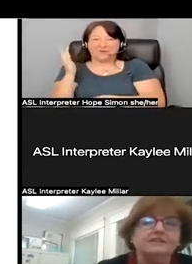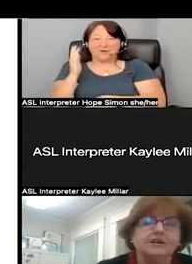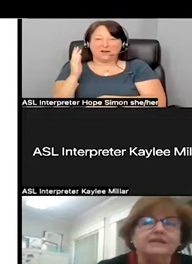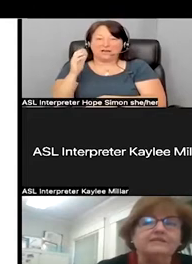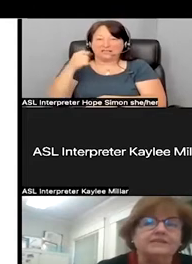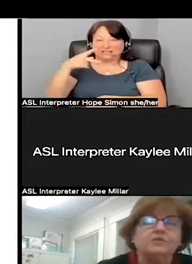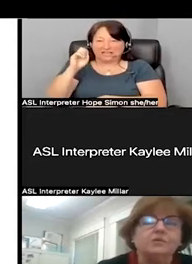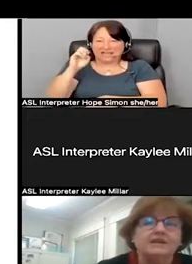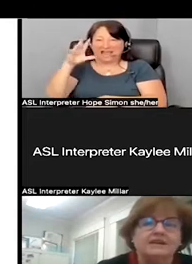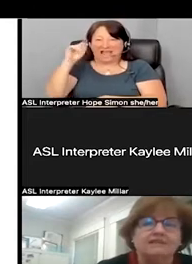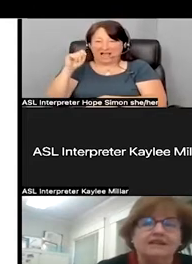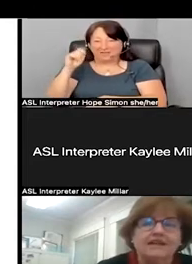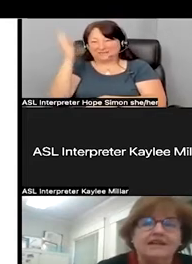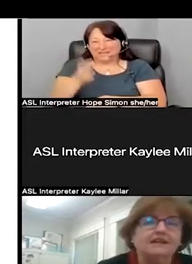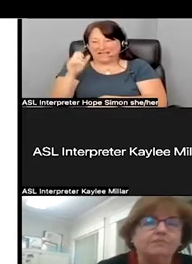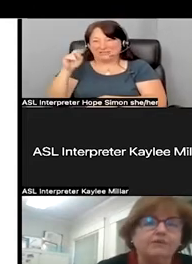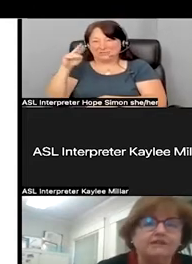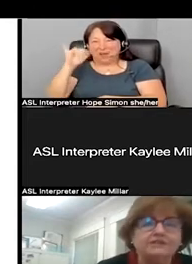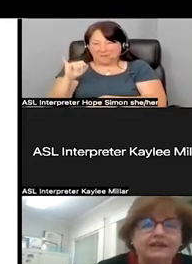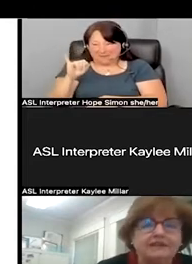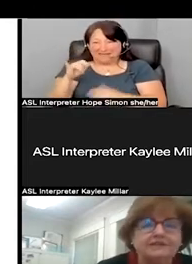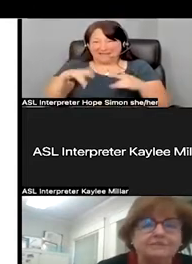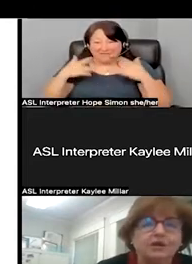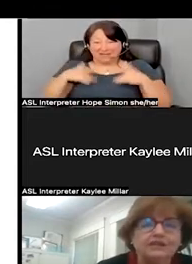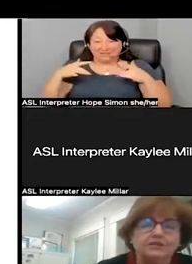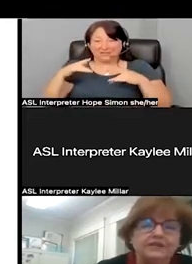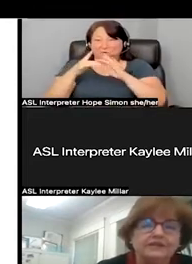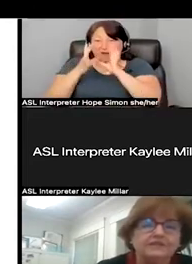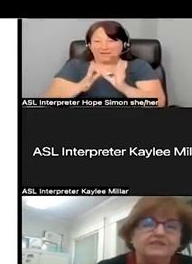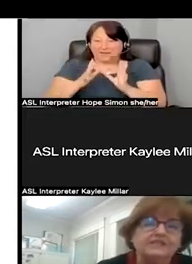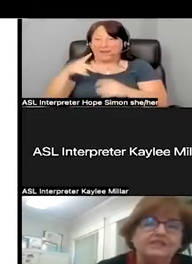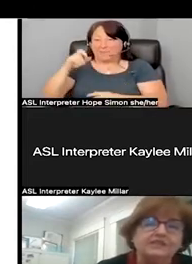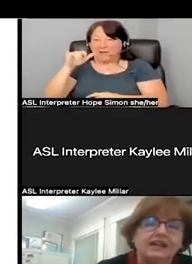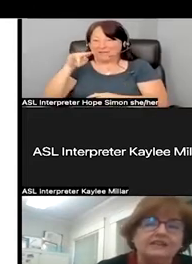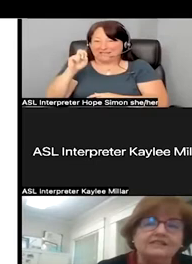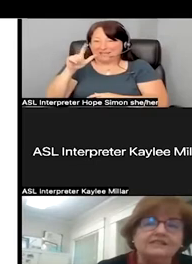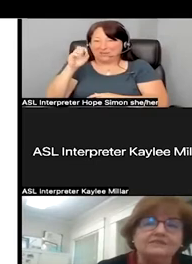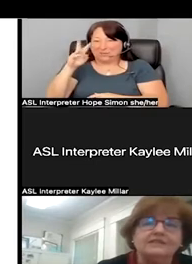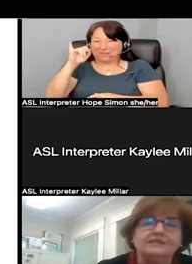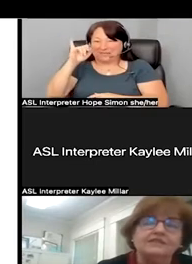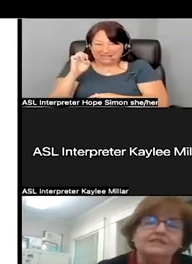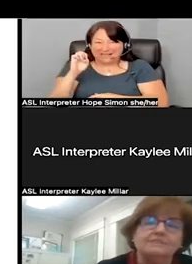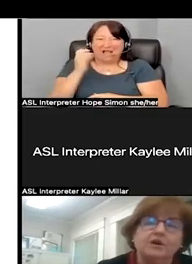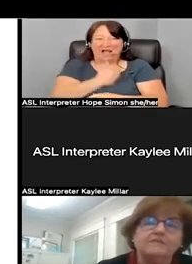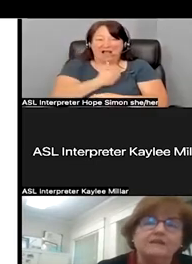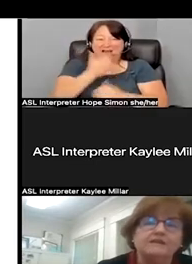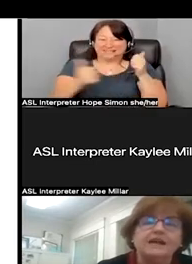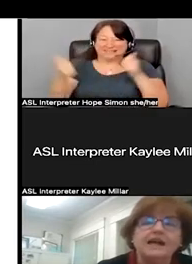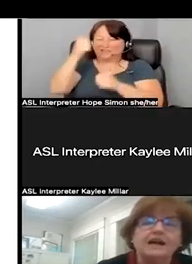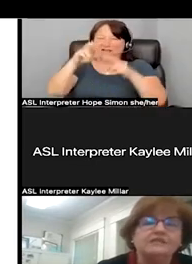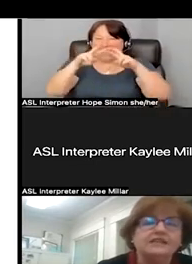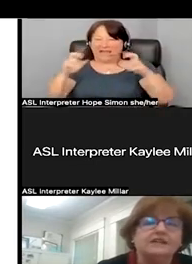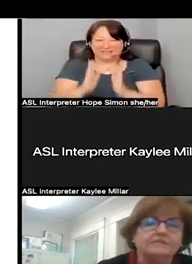ShakeOut Tsunami Events Coordinator. And I'm proud to announce that Pauline Louie, who is our senior analyst with the U.S. Department